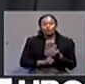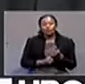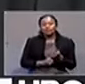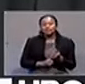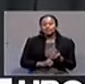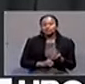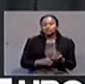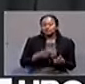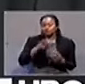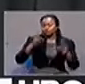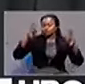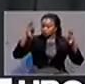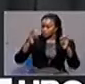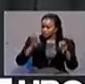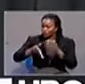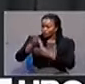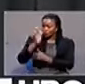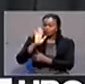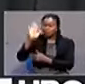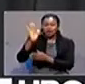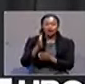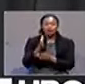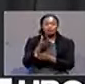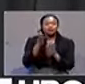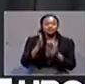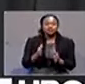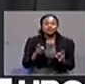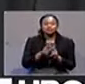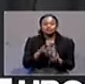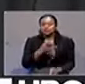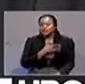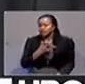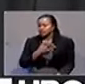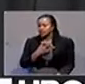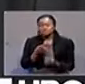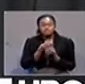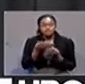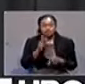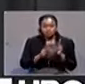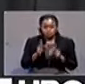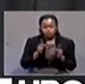ambassador and touched countless hearts and minds.